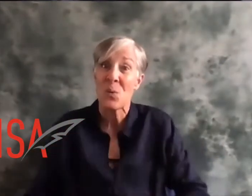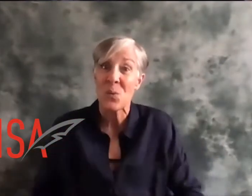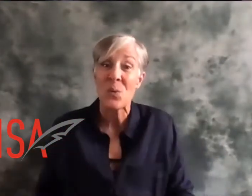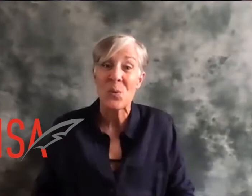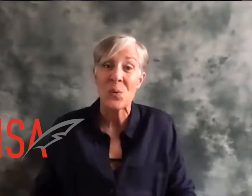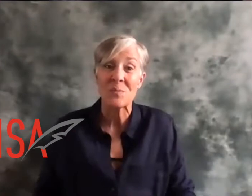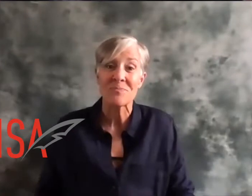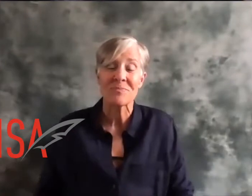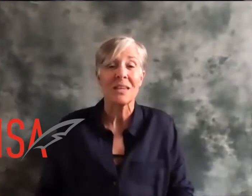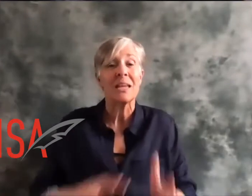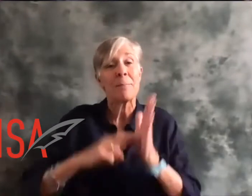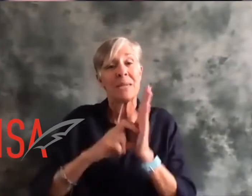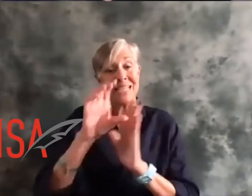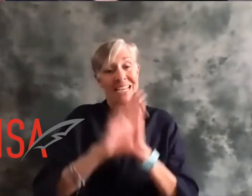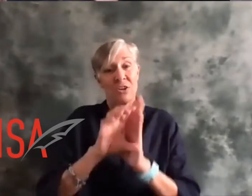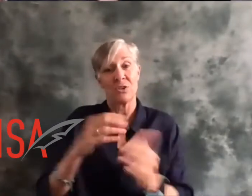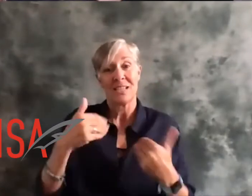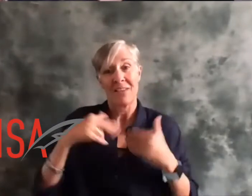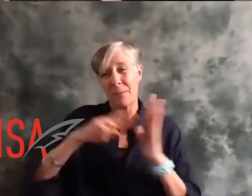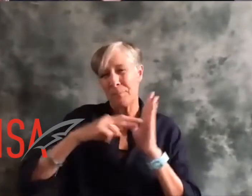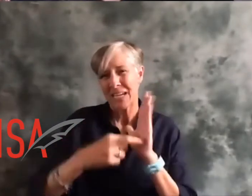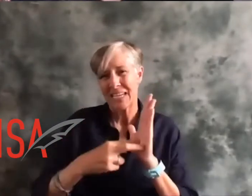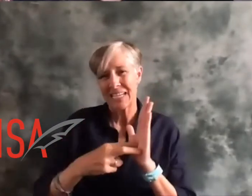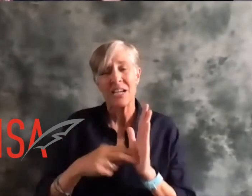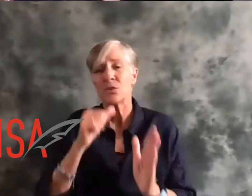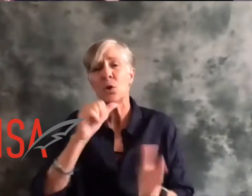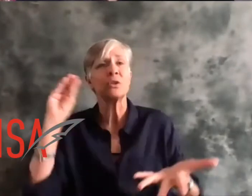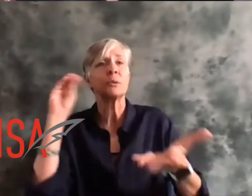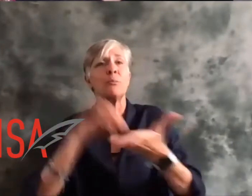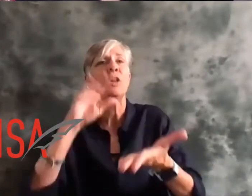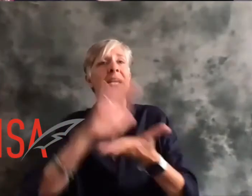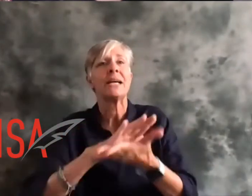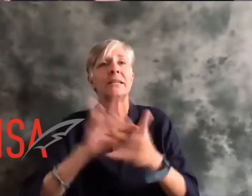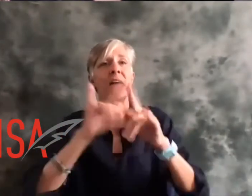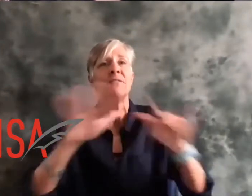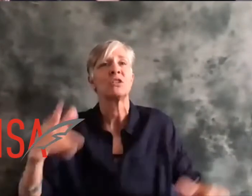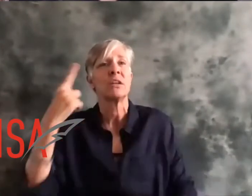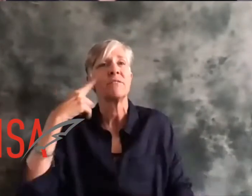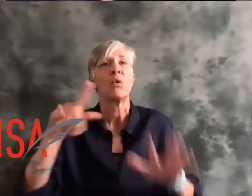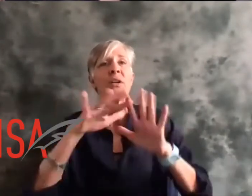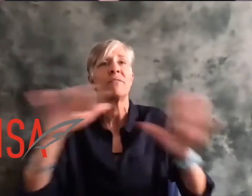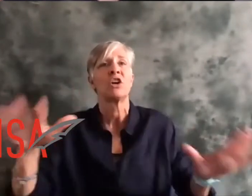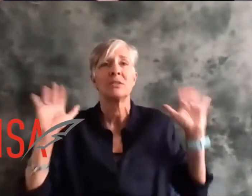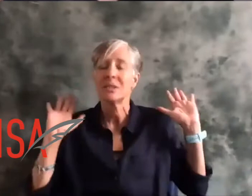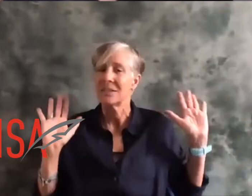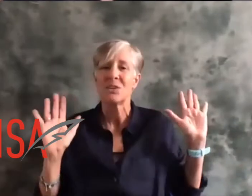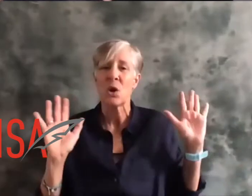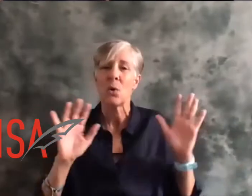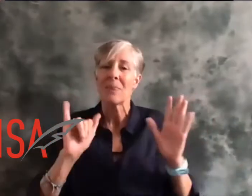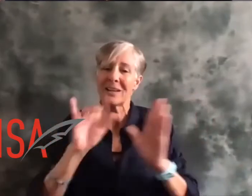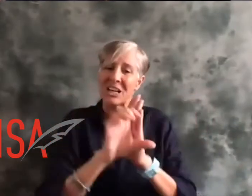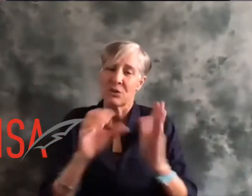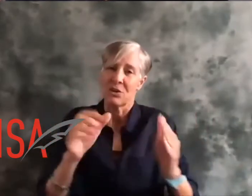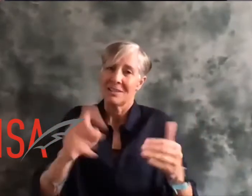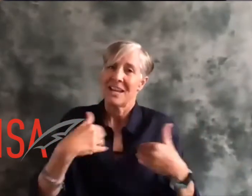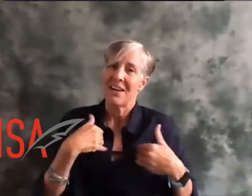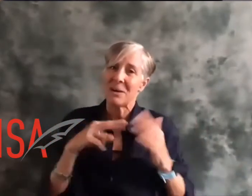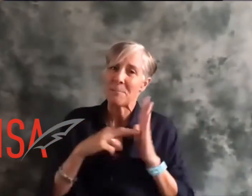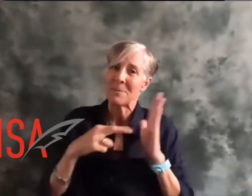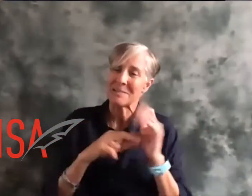Meaningful characters, yes. Don't throw in diversity just to throw in diversity. It happens a